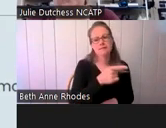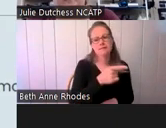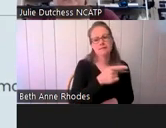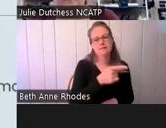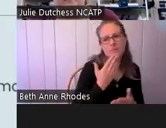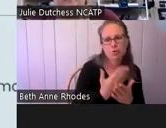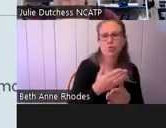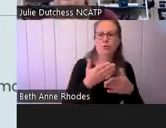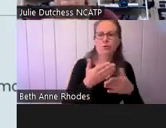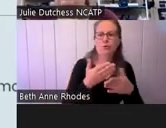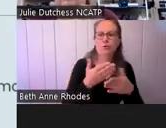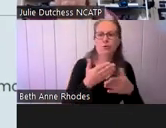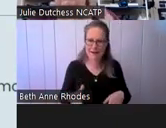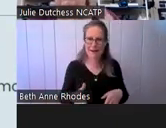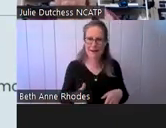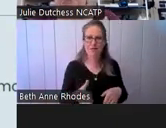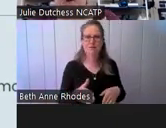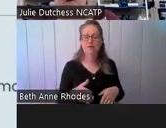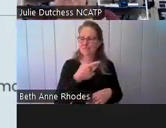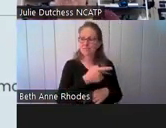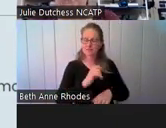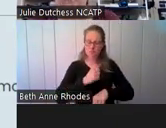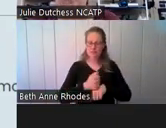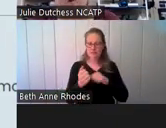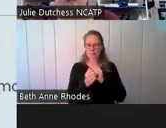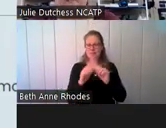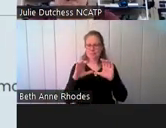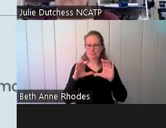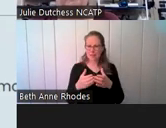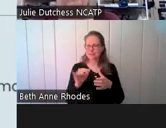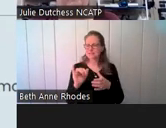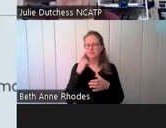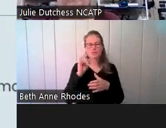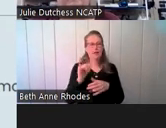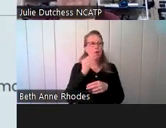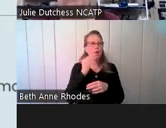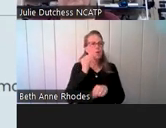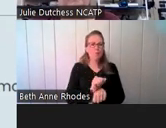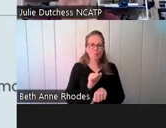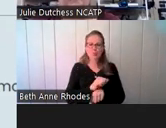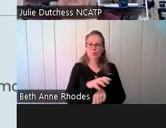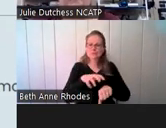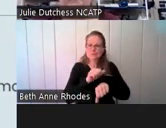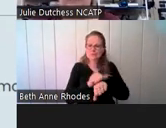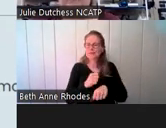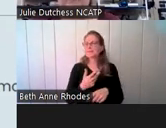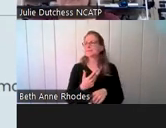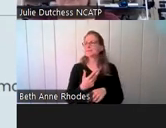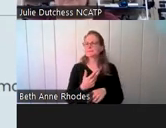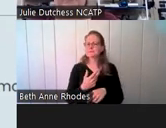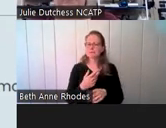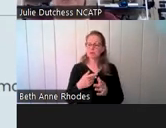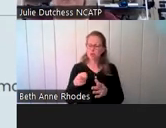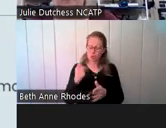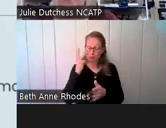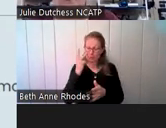it down to see, and we do it by classes as well for like homework assignments and things like that. So they can see how long it's actually taking them to